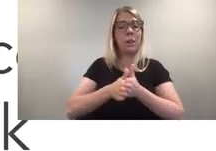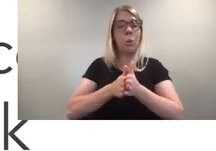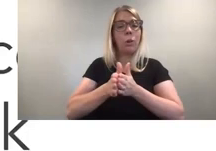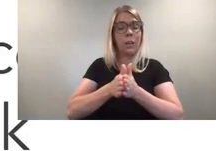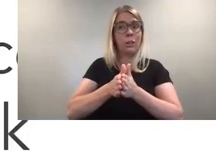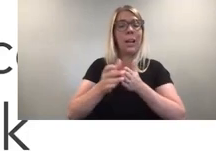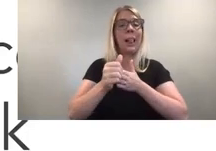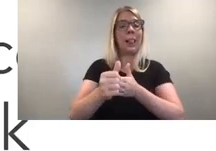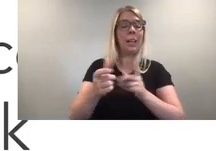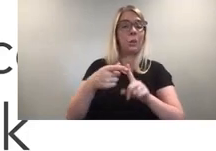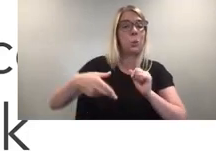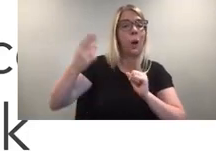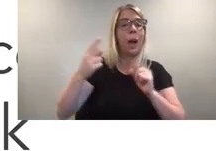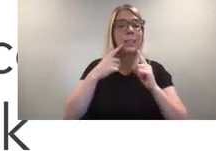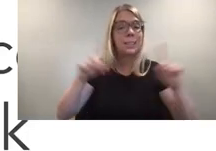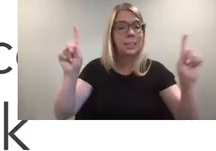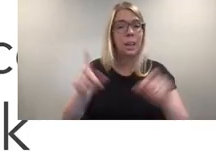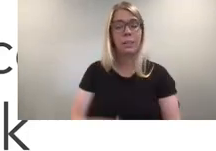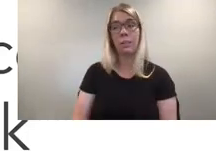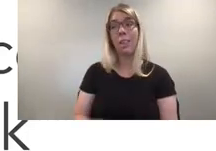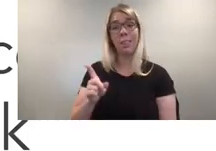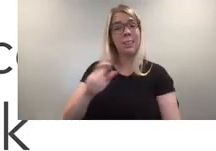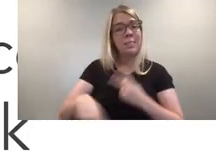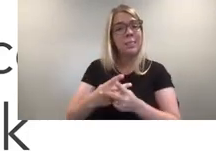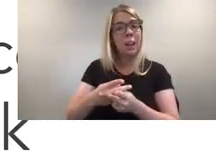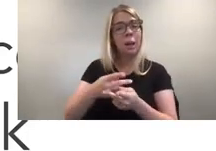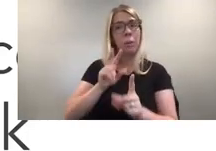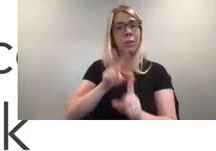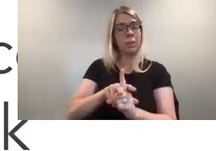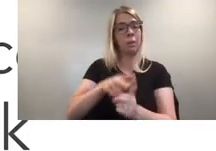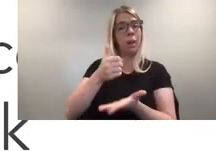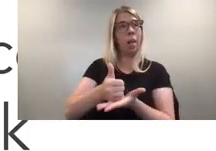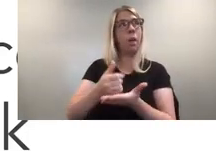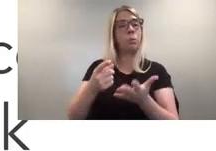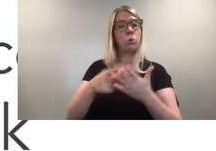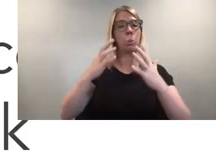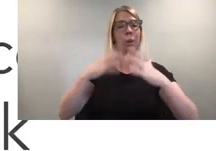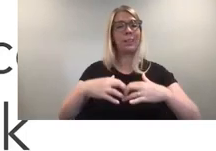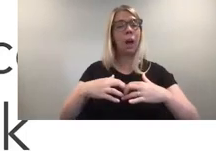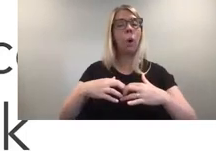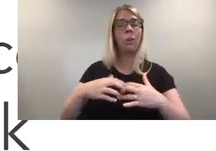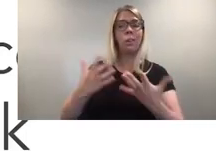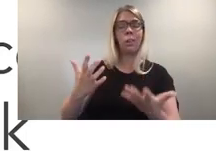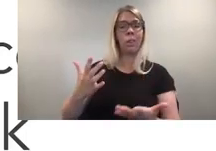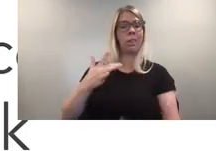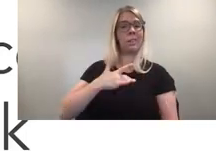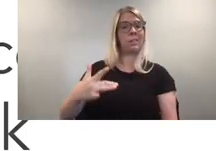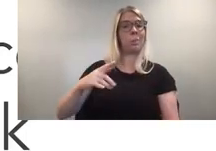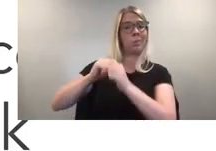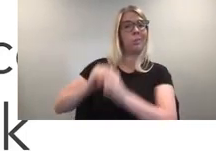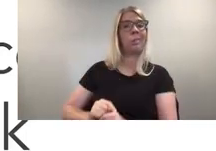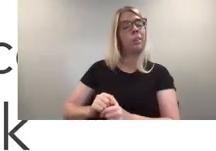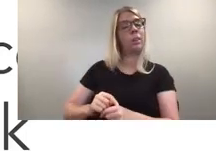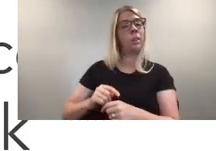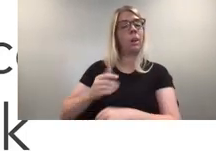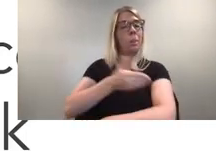And assignments like this, again, help to deconstruct those traditional power structures. When students are able to create, it's telling